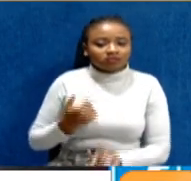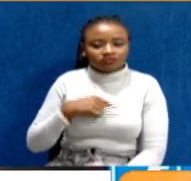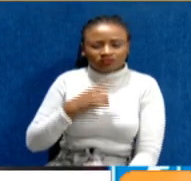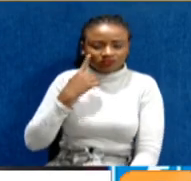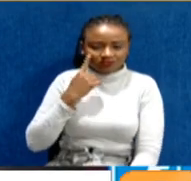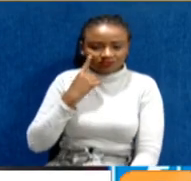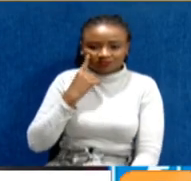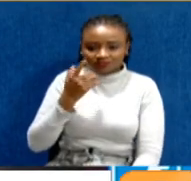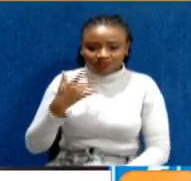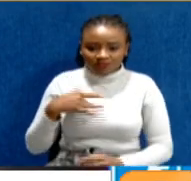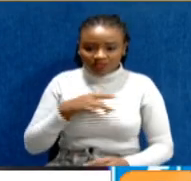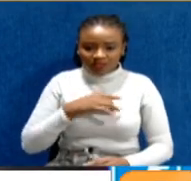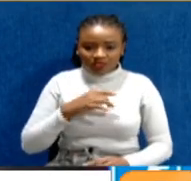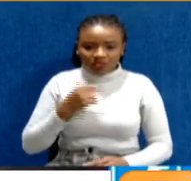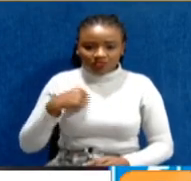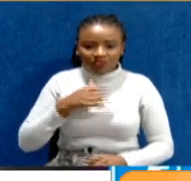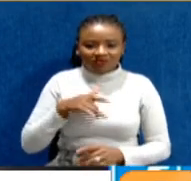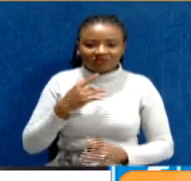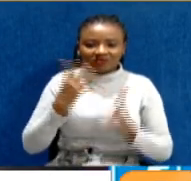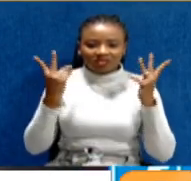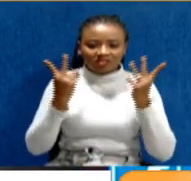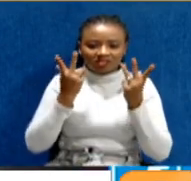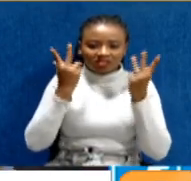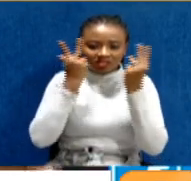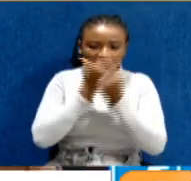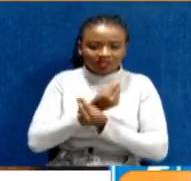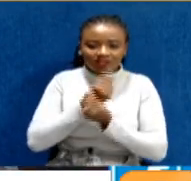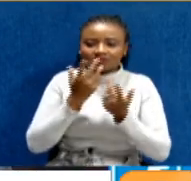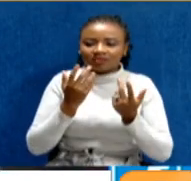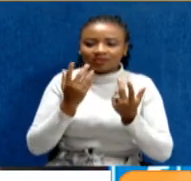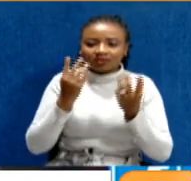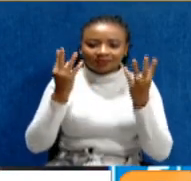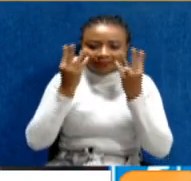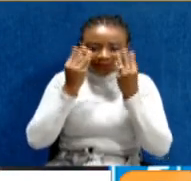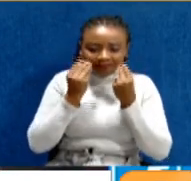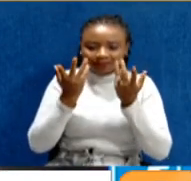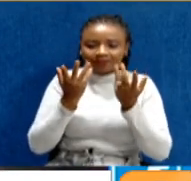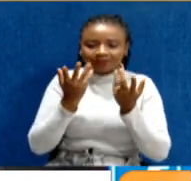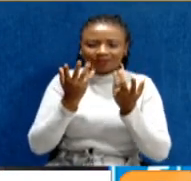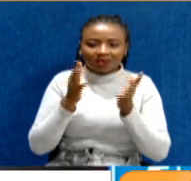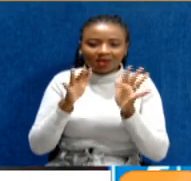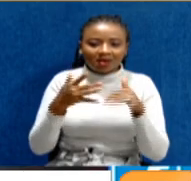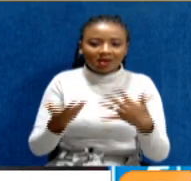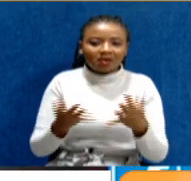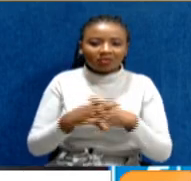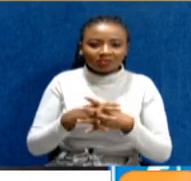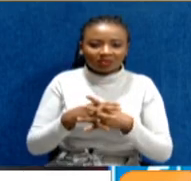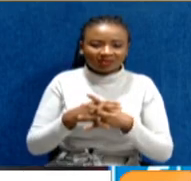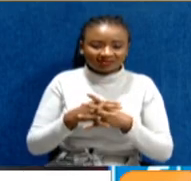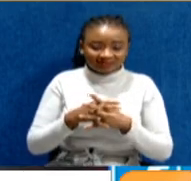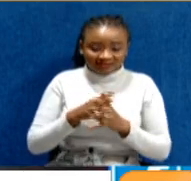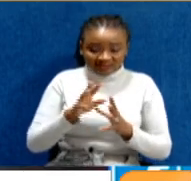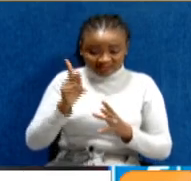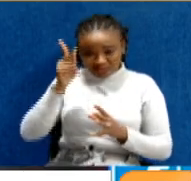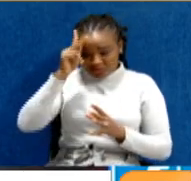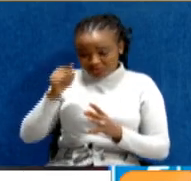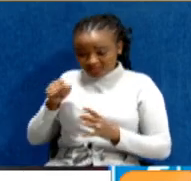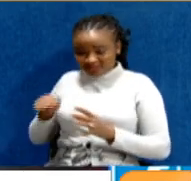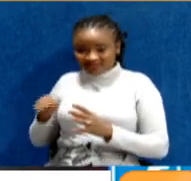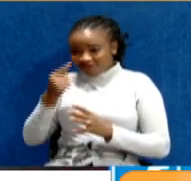been brainwashed to believe that that is true, and that knowledge is no longer being passed to new generations. So there's a very big